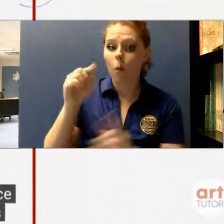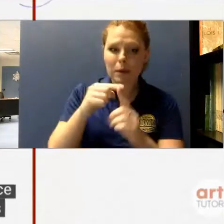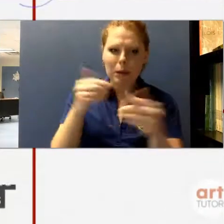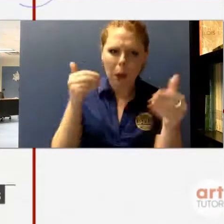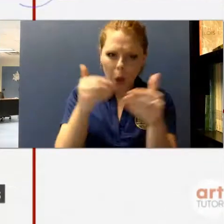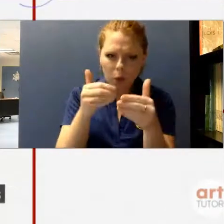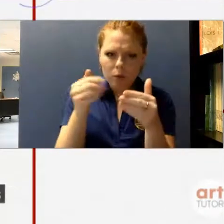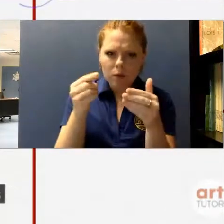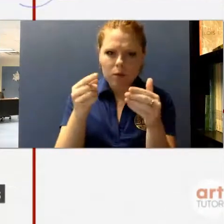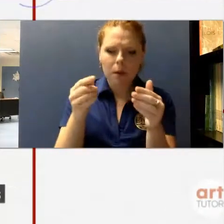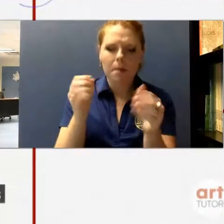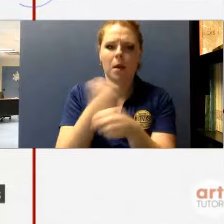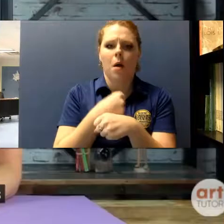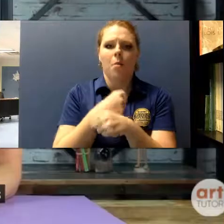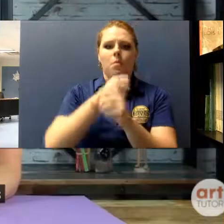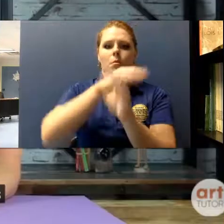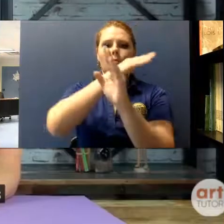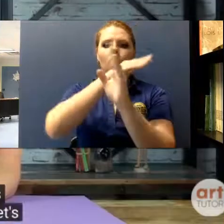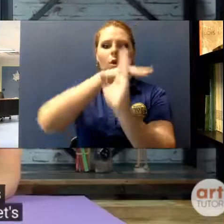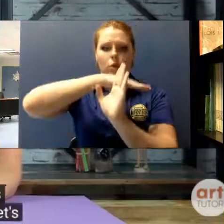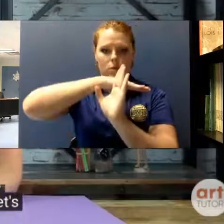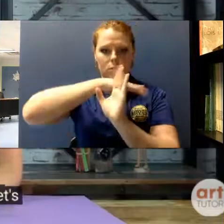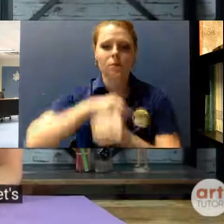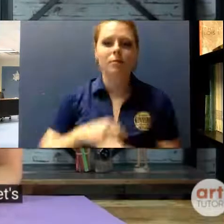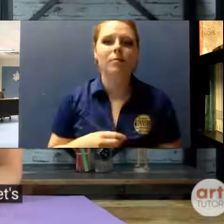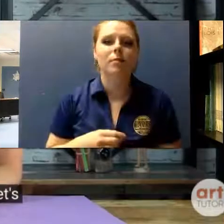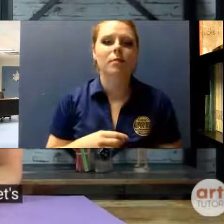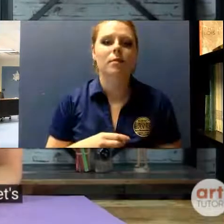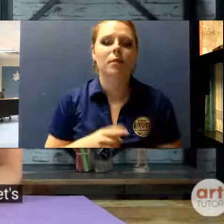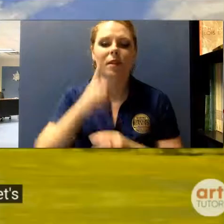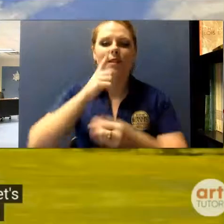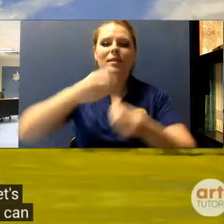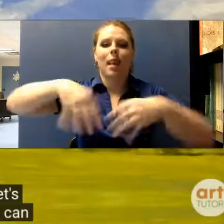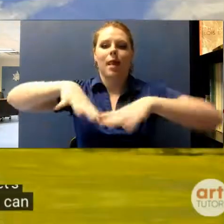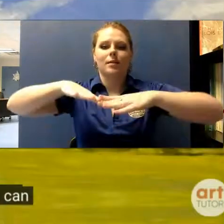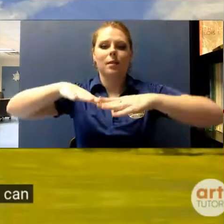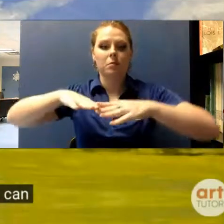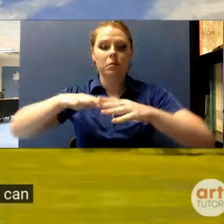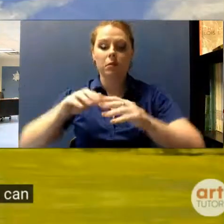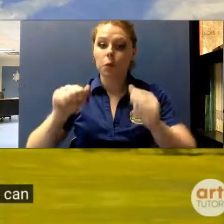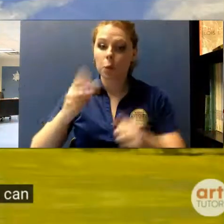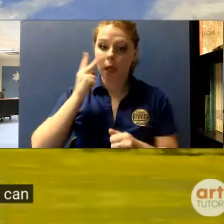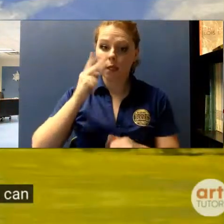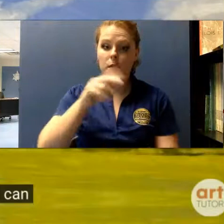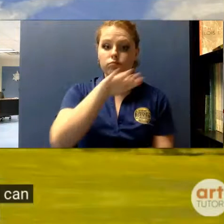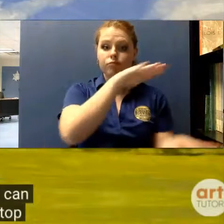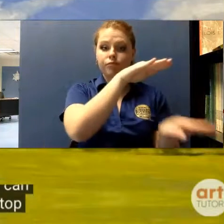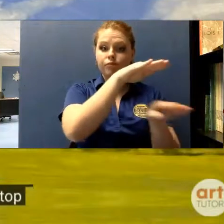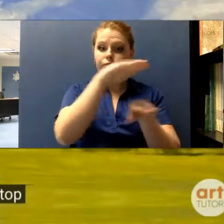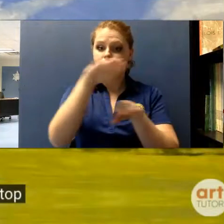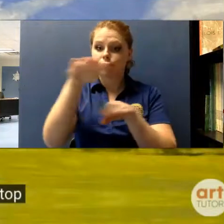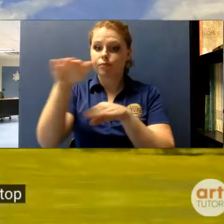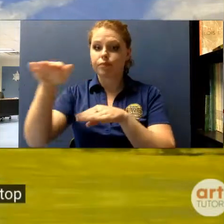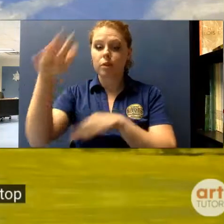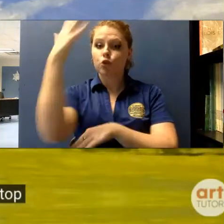where the lines form to make a cross. For example, let's look at this landscape scene. As you can see, the horizontal line of where the top